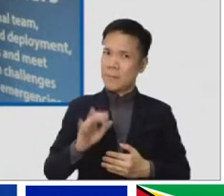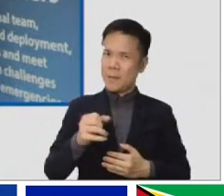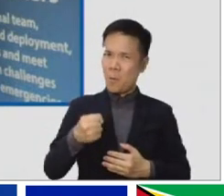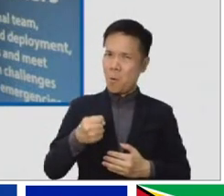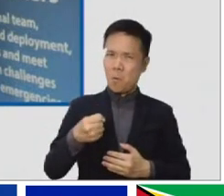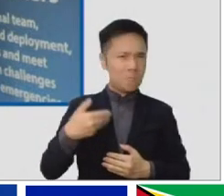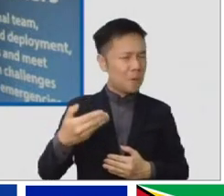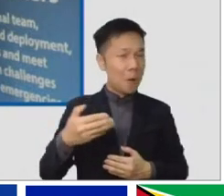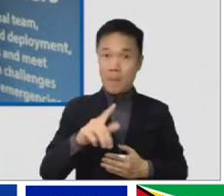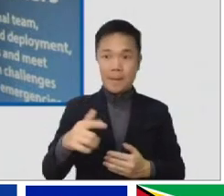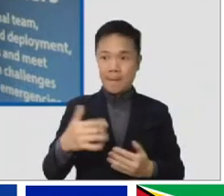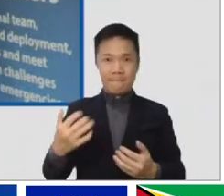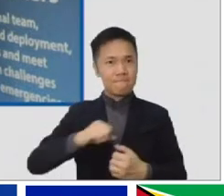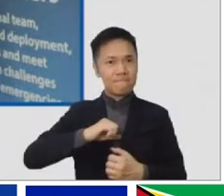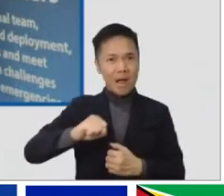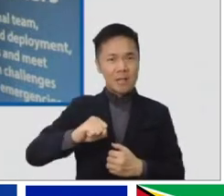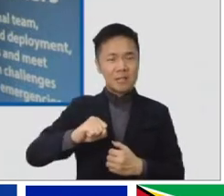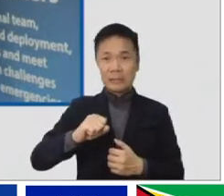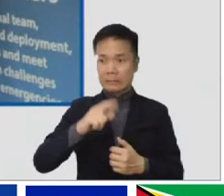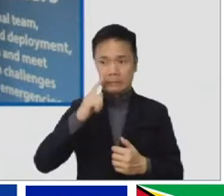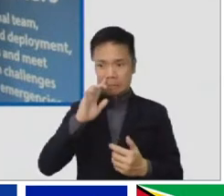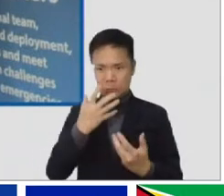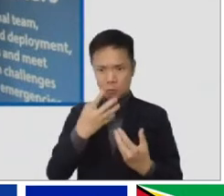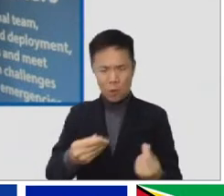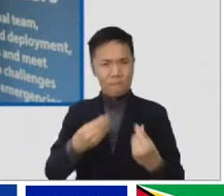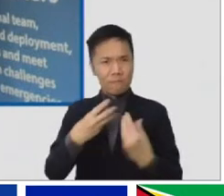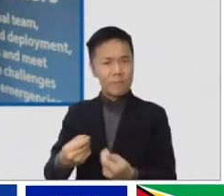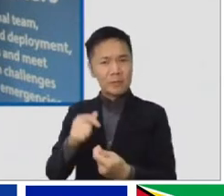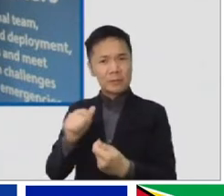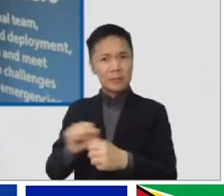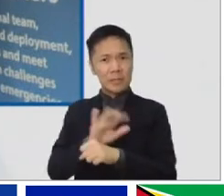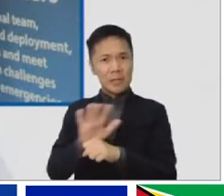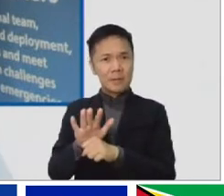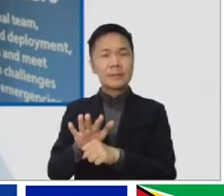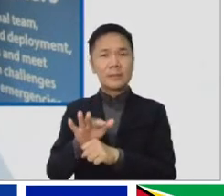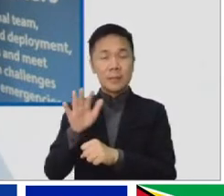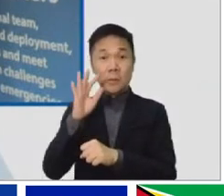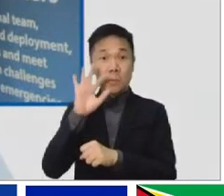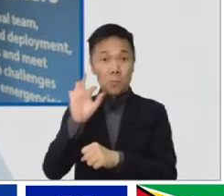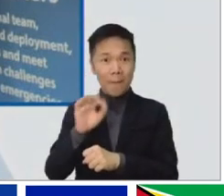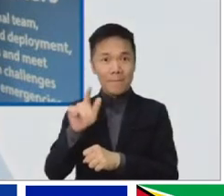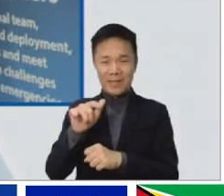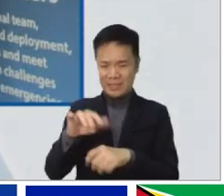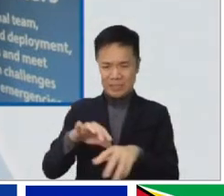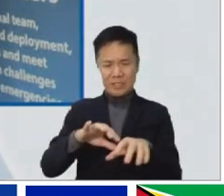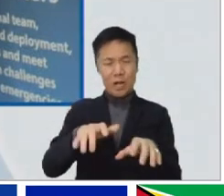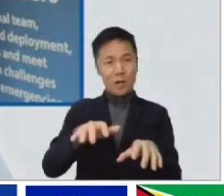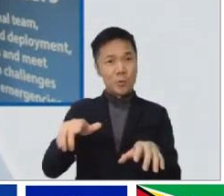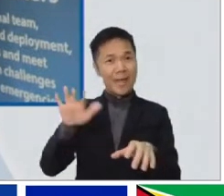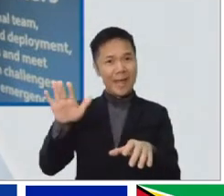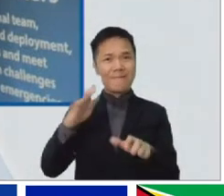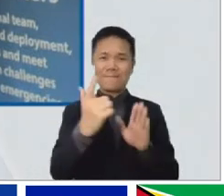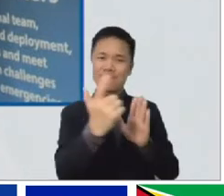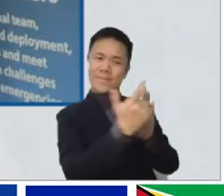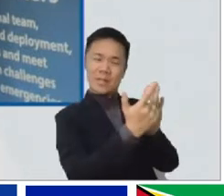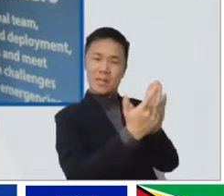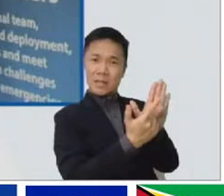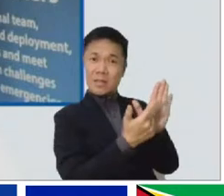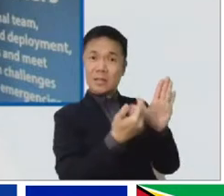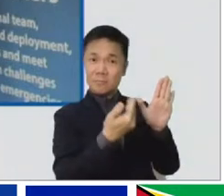The countries that have prioritized legal frameworks, plans, and